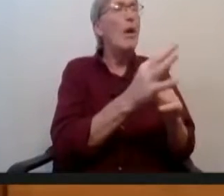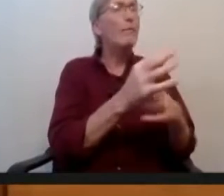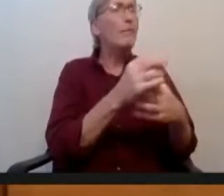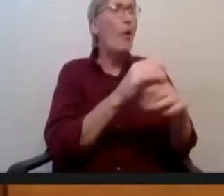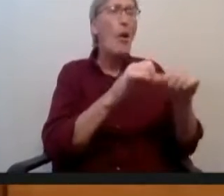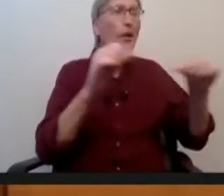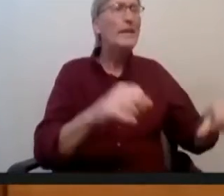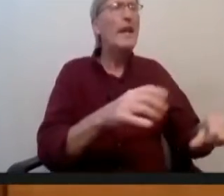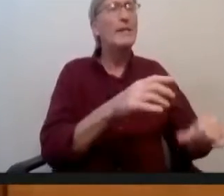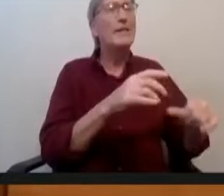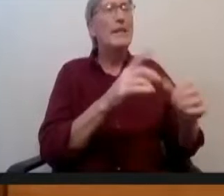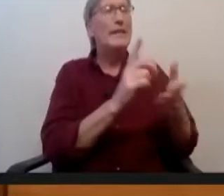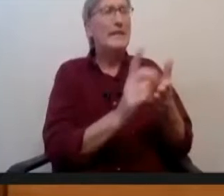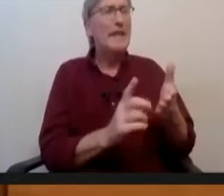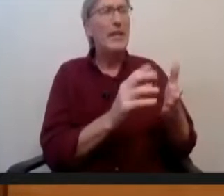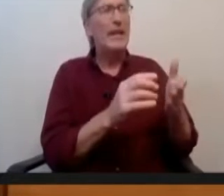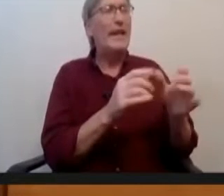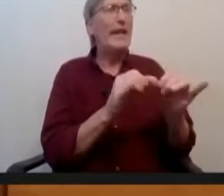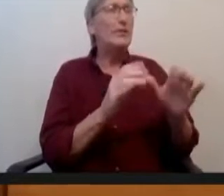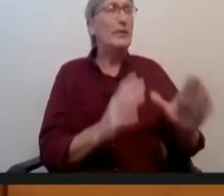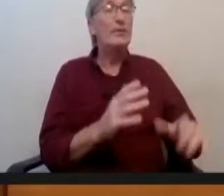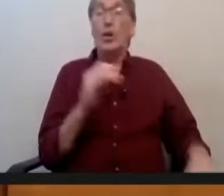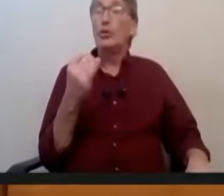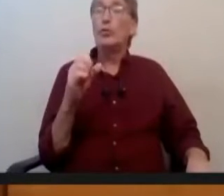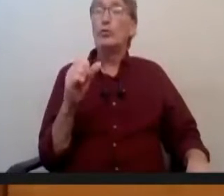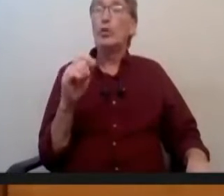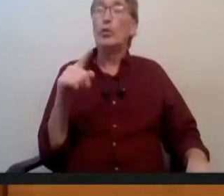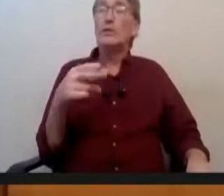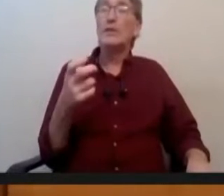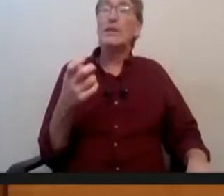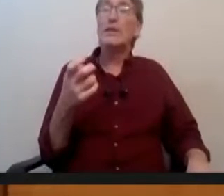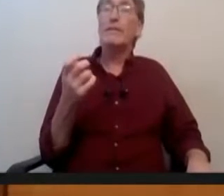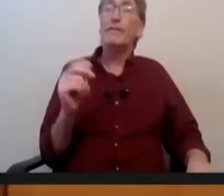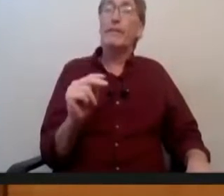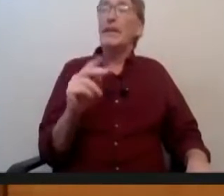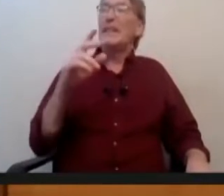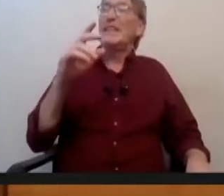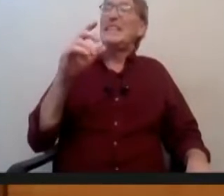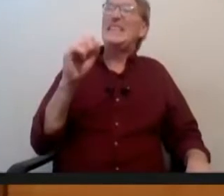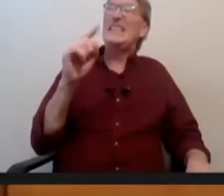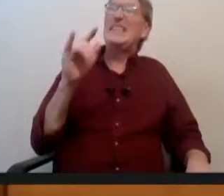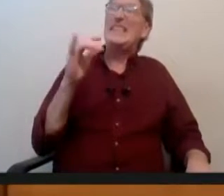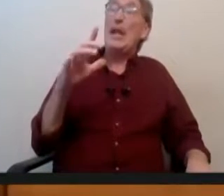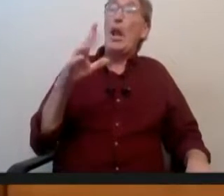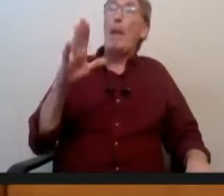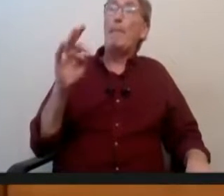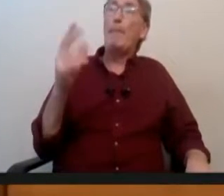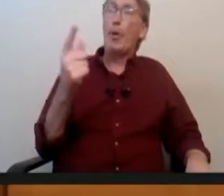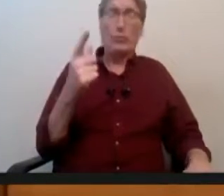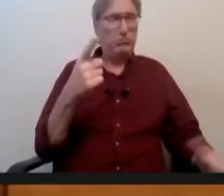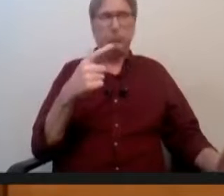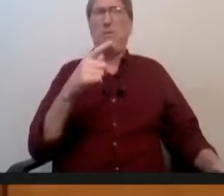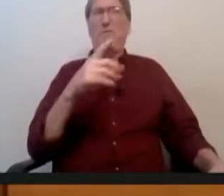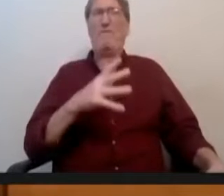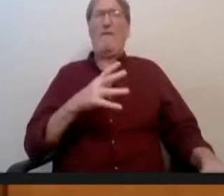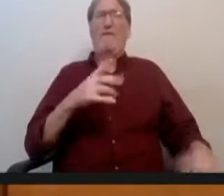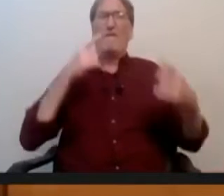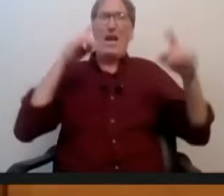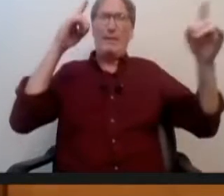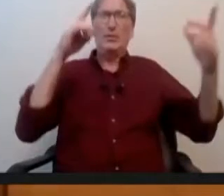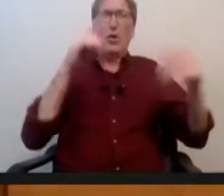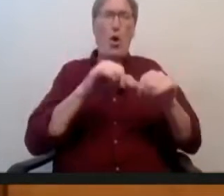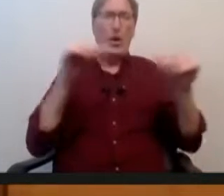engineer. Joseph Stilberg was once a prolific architect in Pittsburgh, having designed both major commissions such